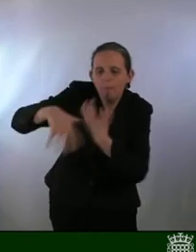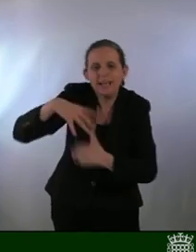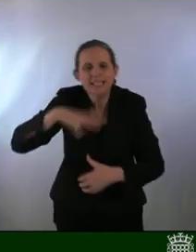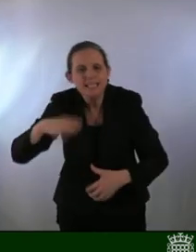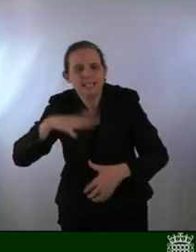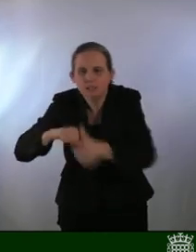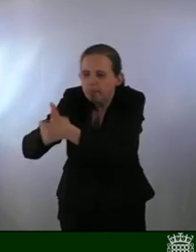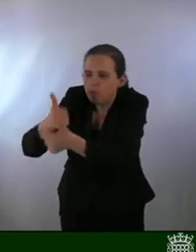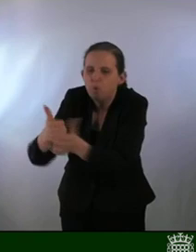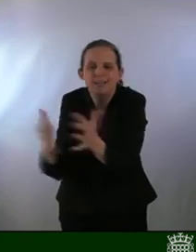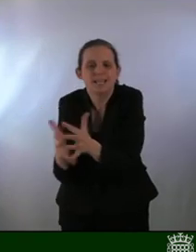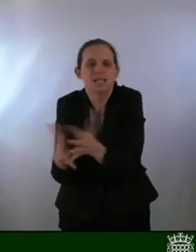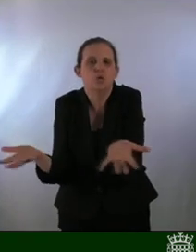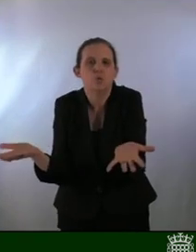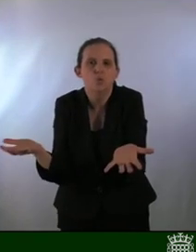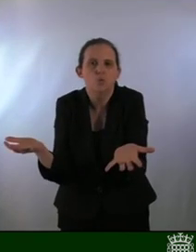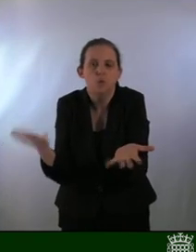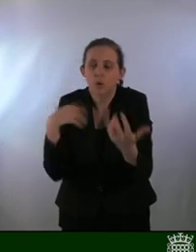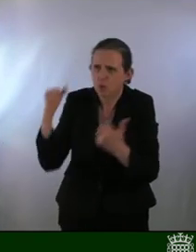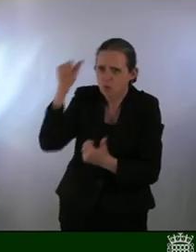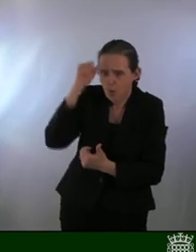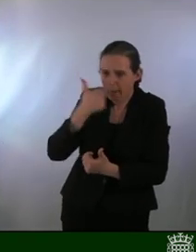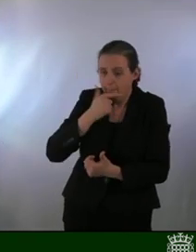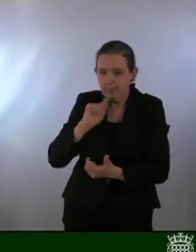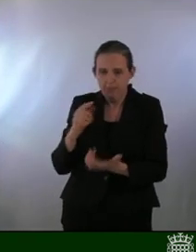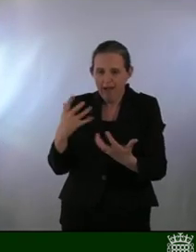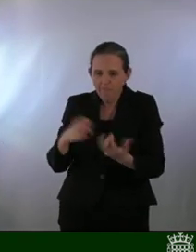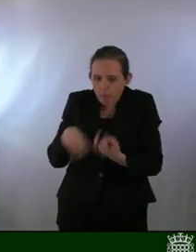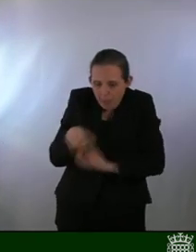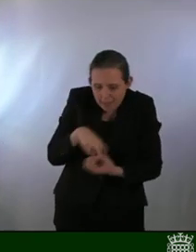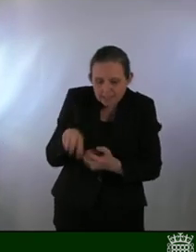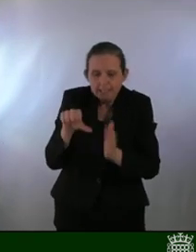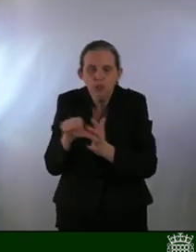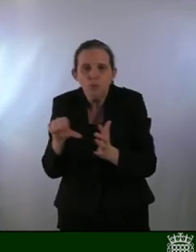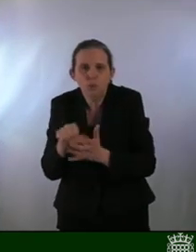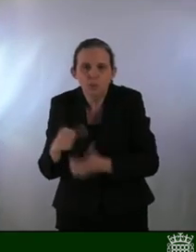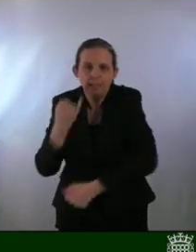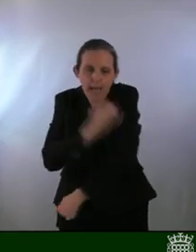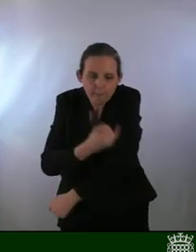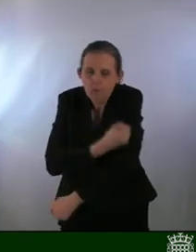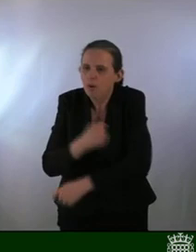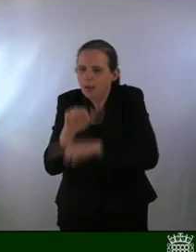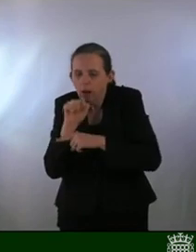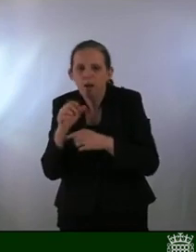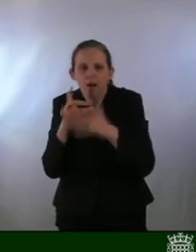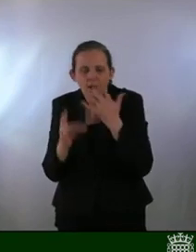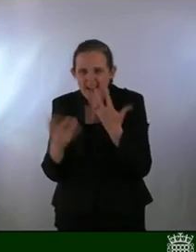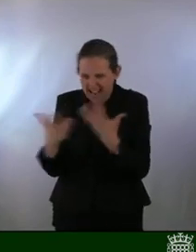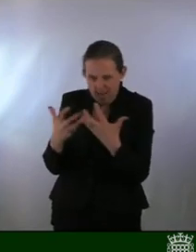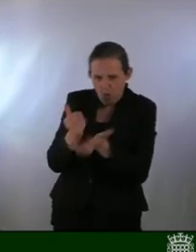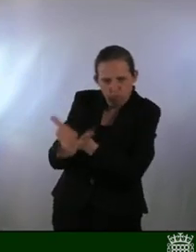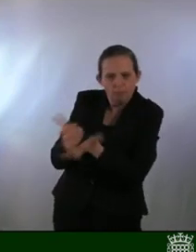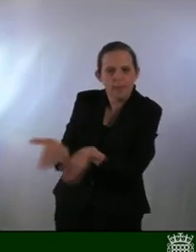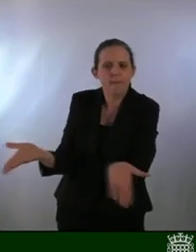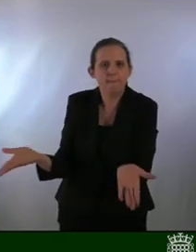We know that those with comorbidities and a compromised immune system are also vulnerable. What specific advice is